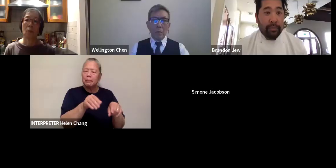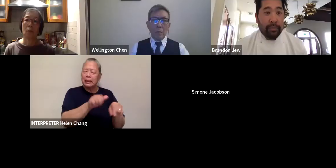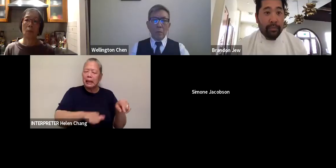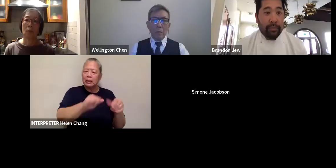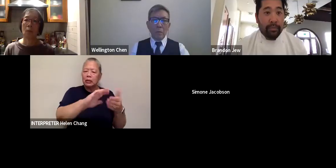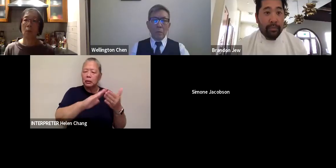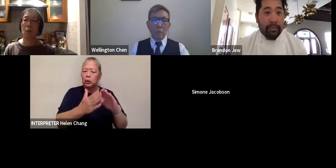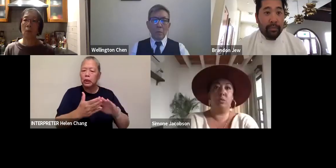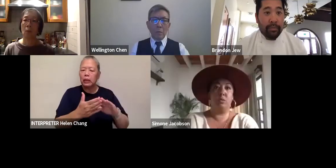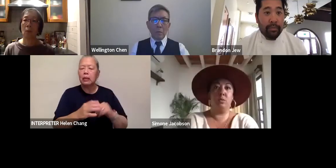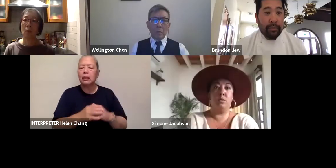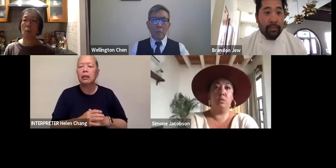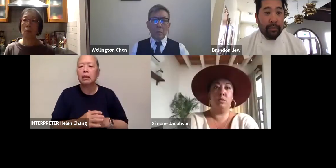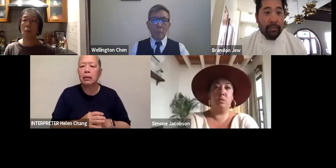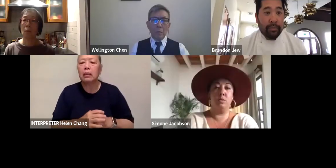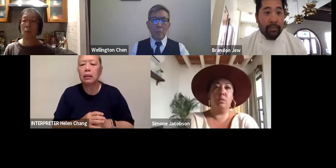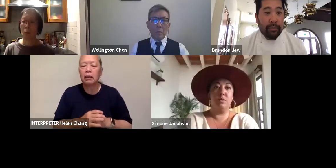That's also is.